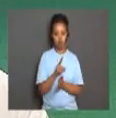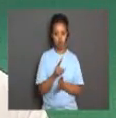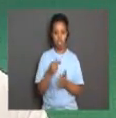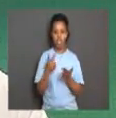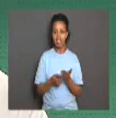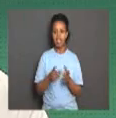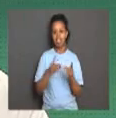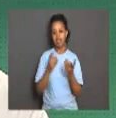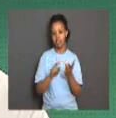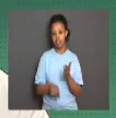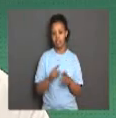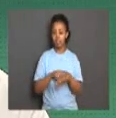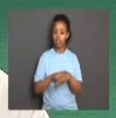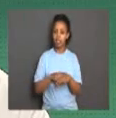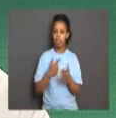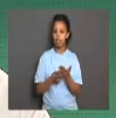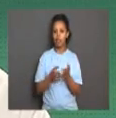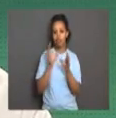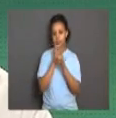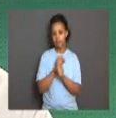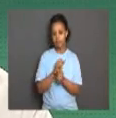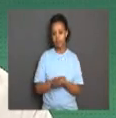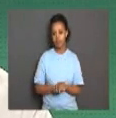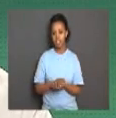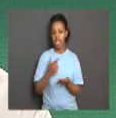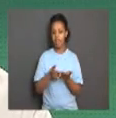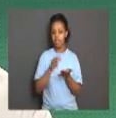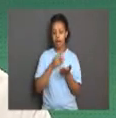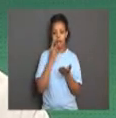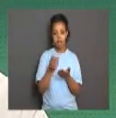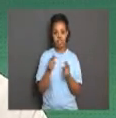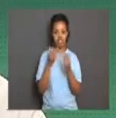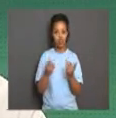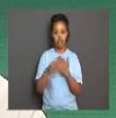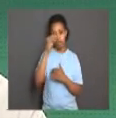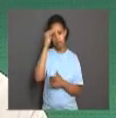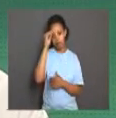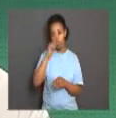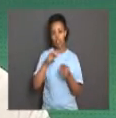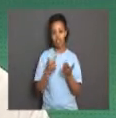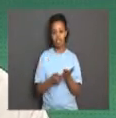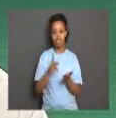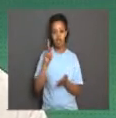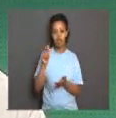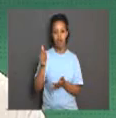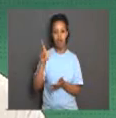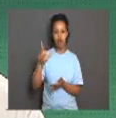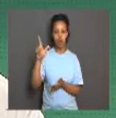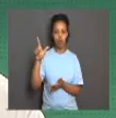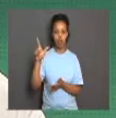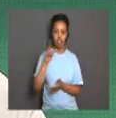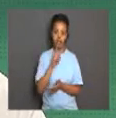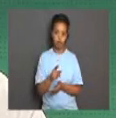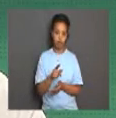the end of our lesson for today, students. To review, we have learned about